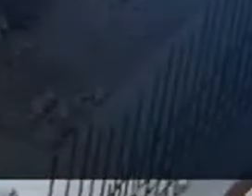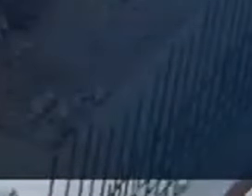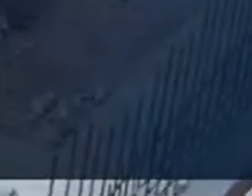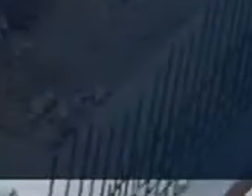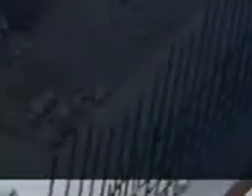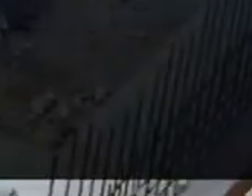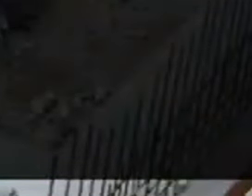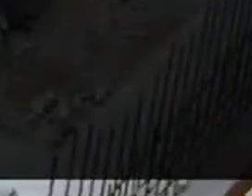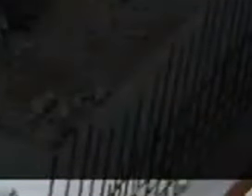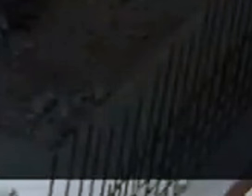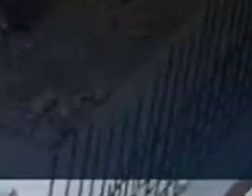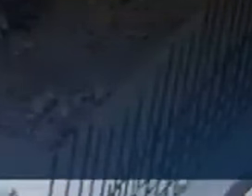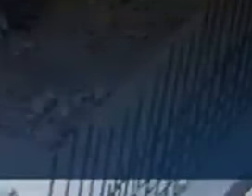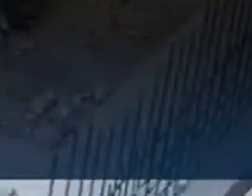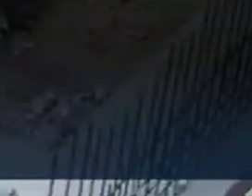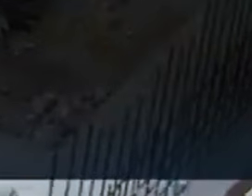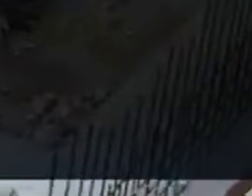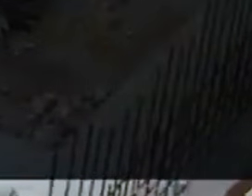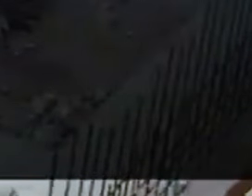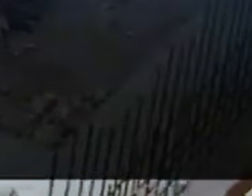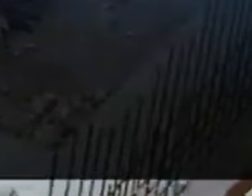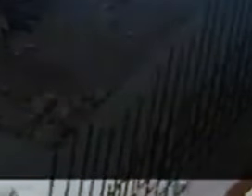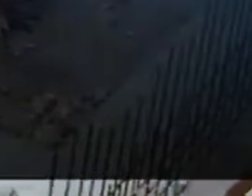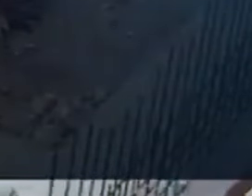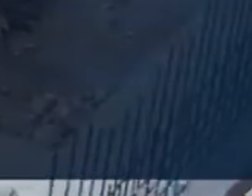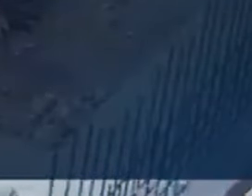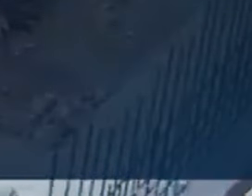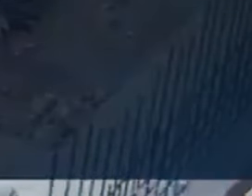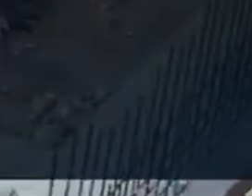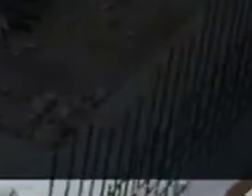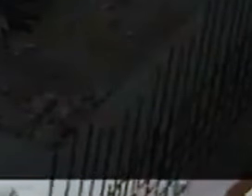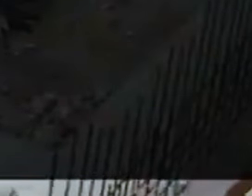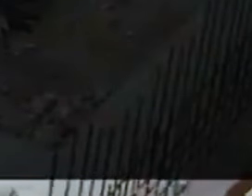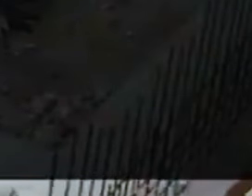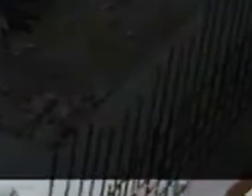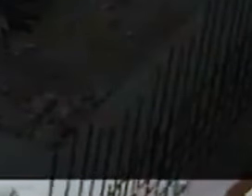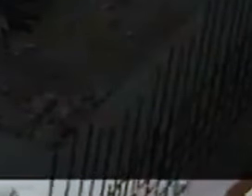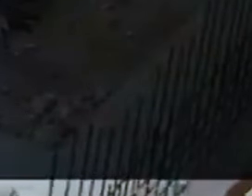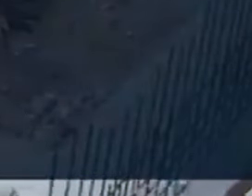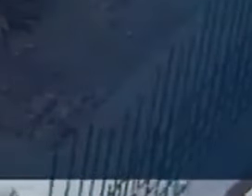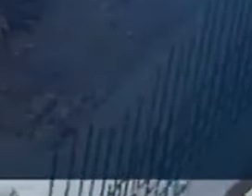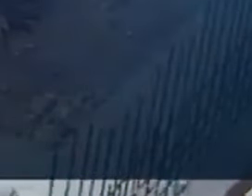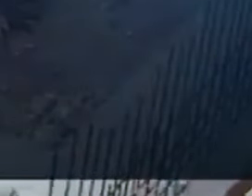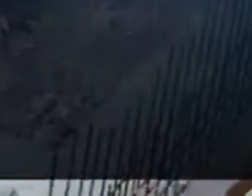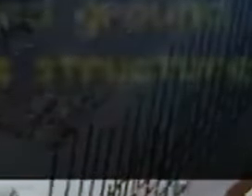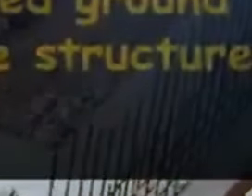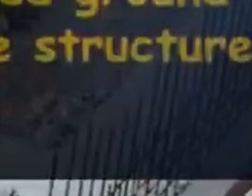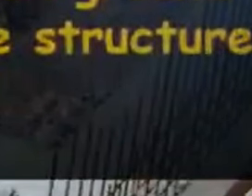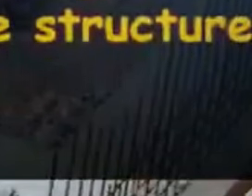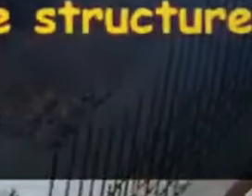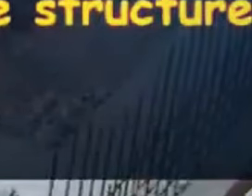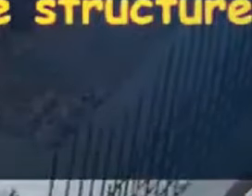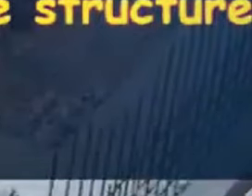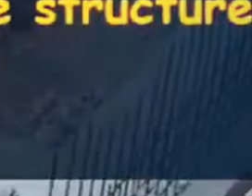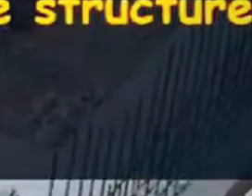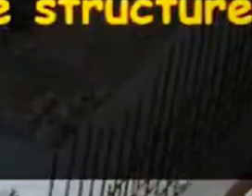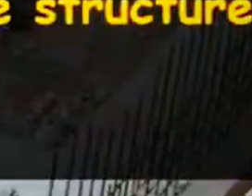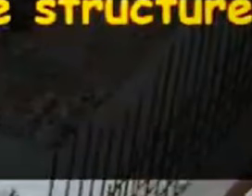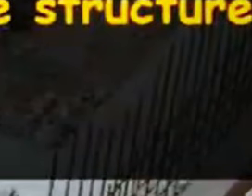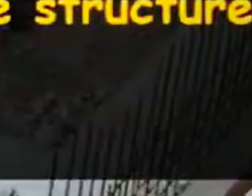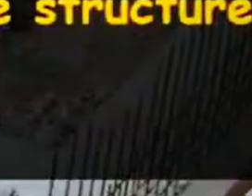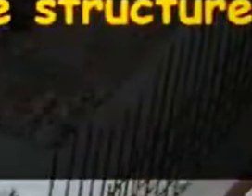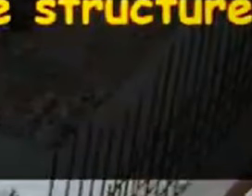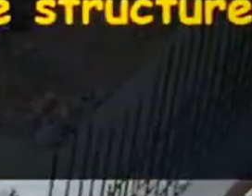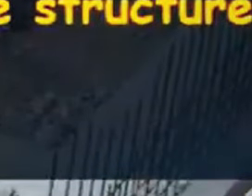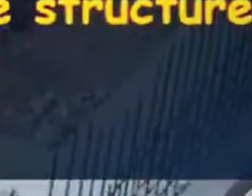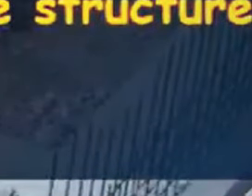be a yes, you know, yeah, took me a yes, you know, ever be genus. It could be moral foundation. You bet to me, I interchange and I say, Abrabo.